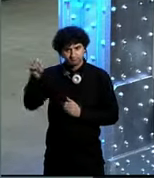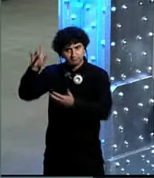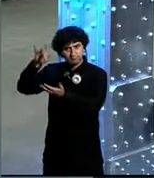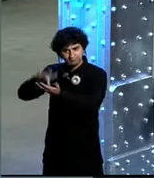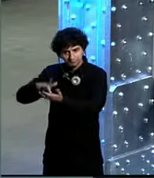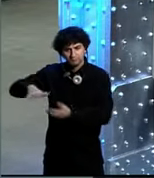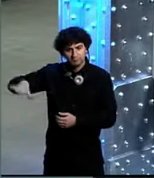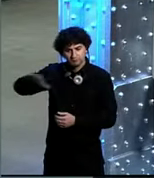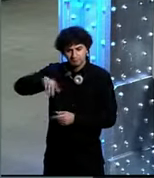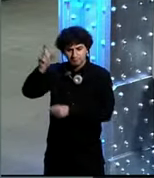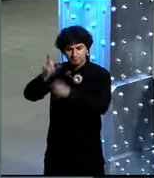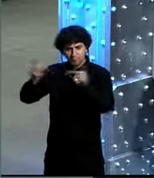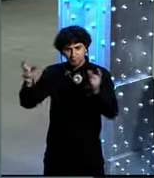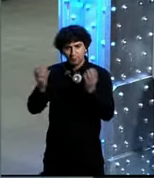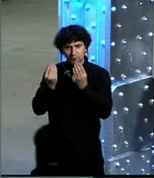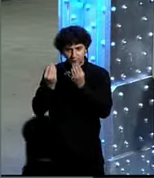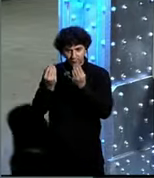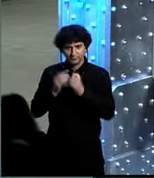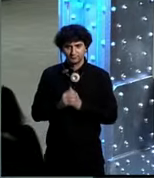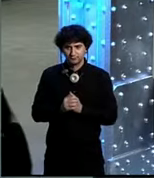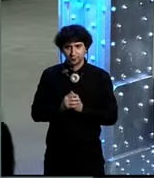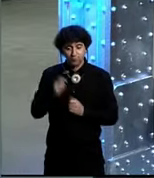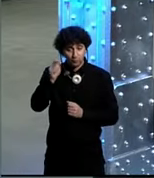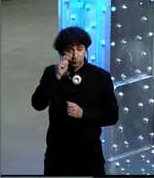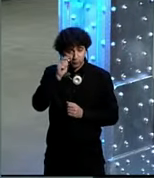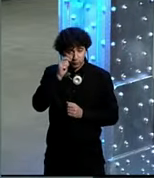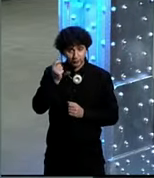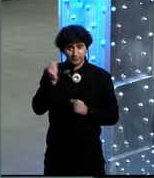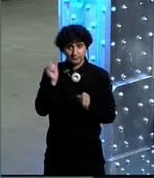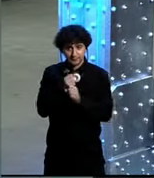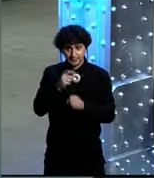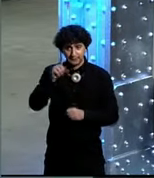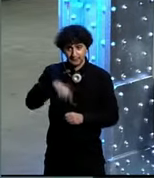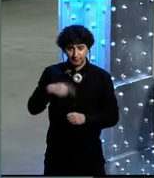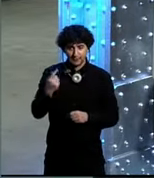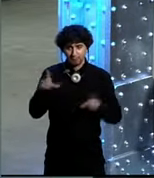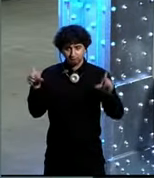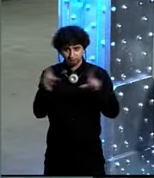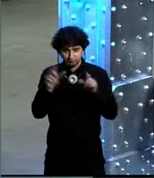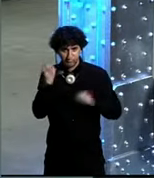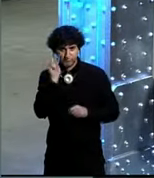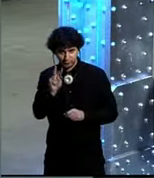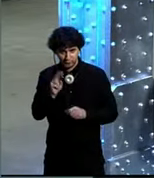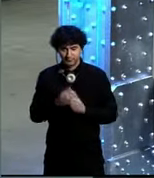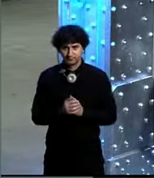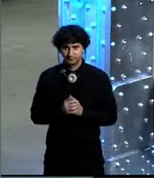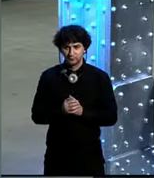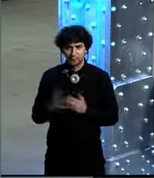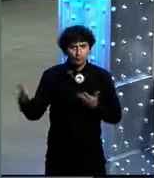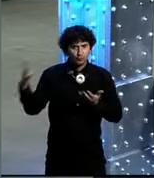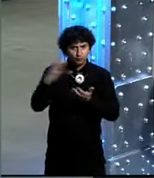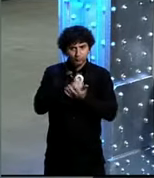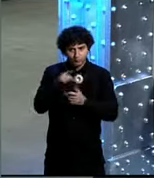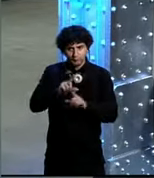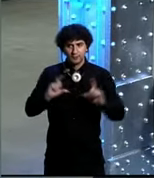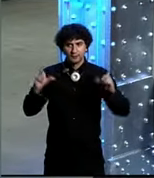of people working in the audiovisual industries. And they were about creating stories about Croatia to get more quality tourists to come there.